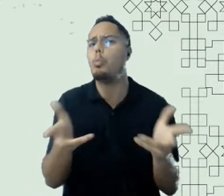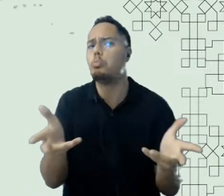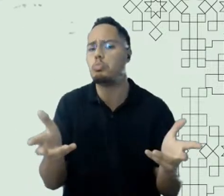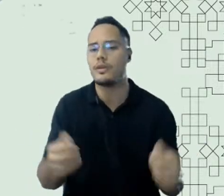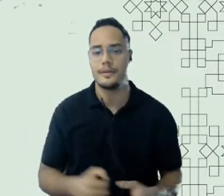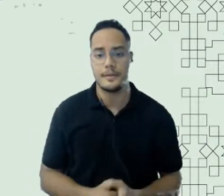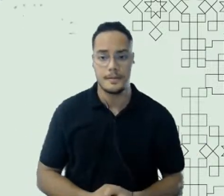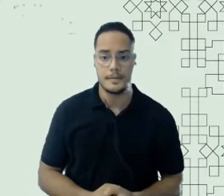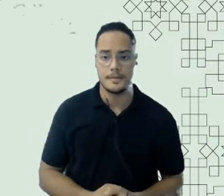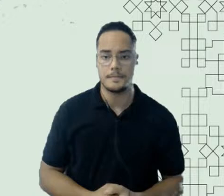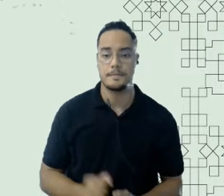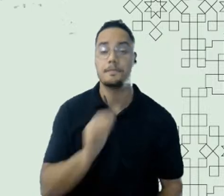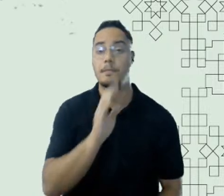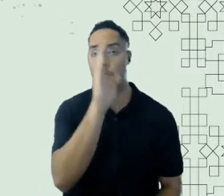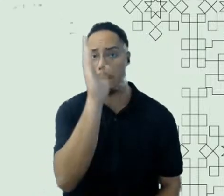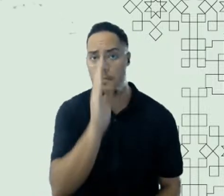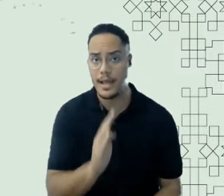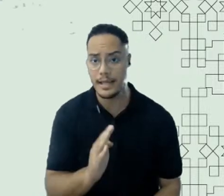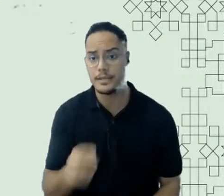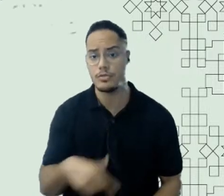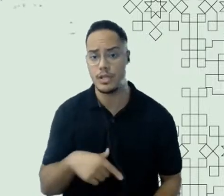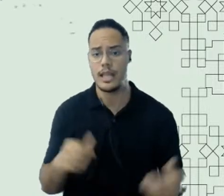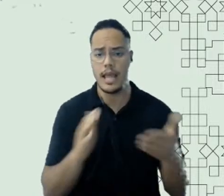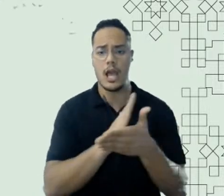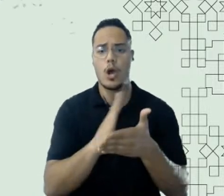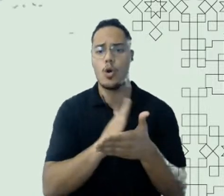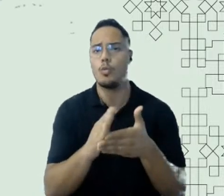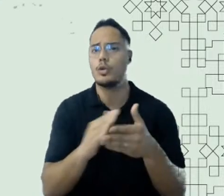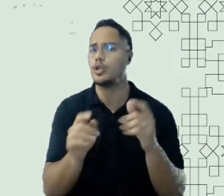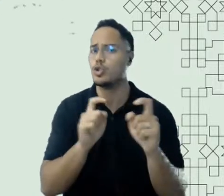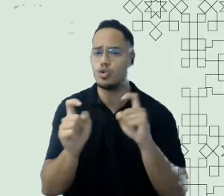changes in the copyright law for